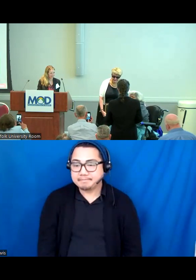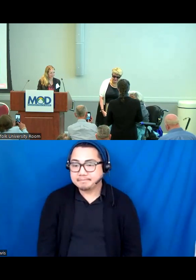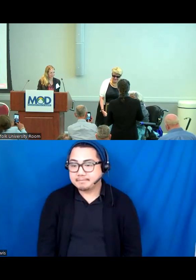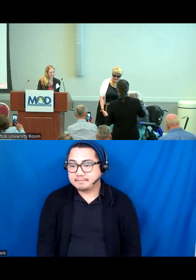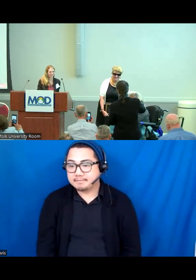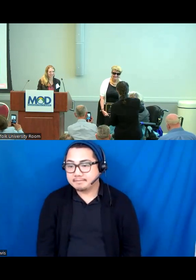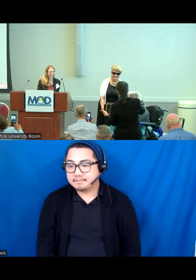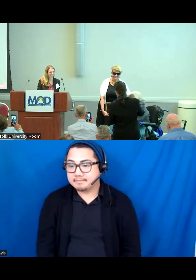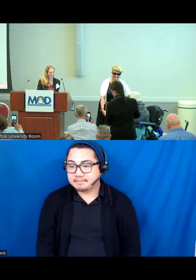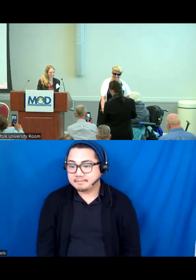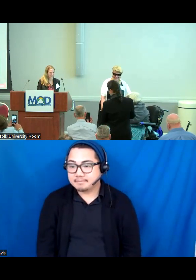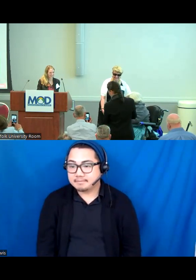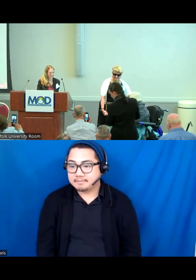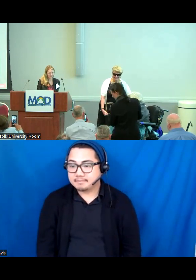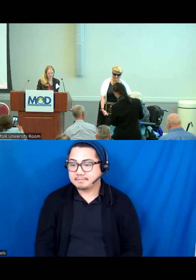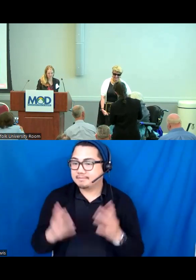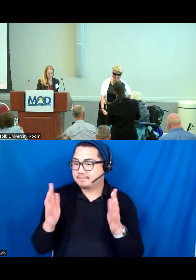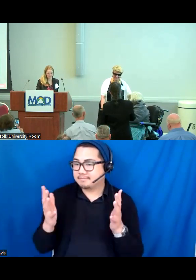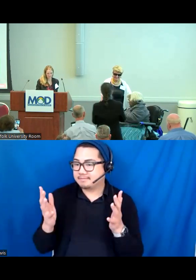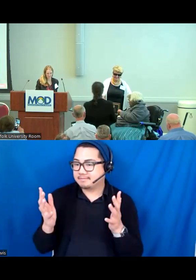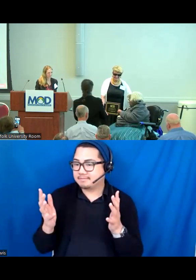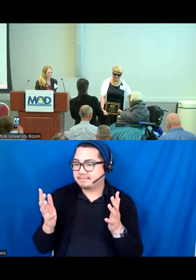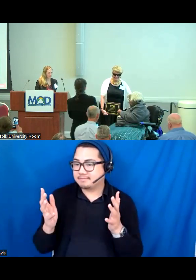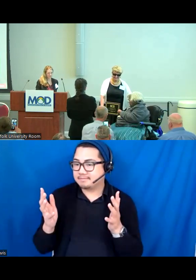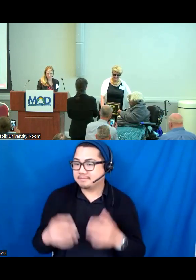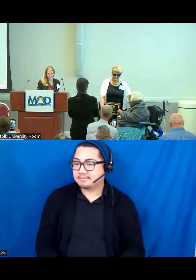And you're on. Yeah.